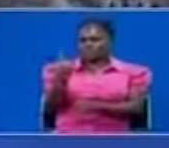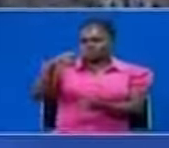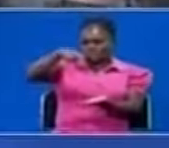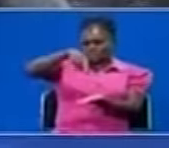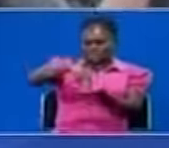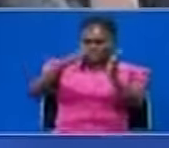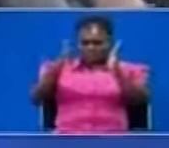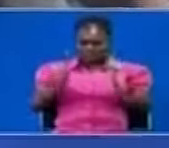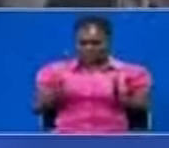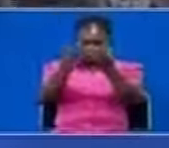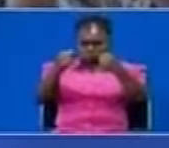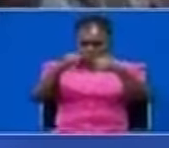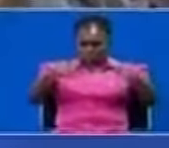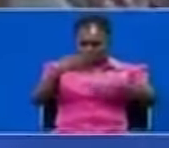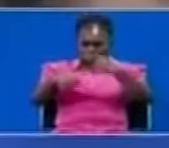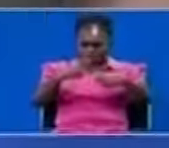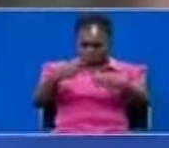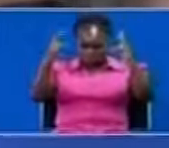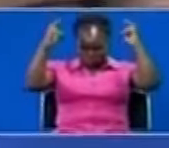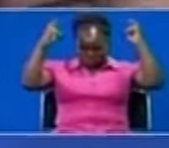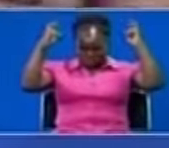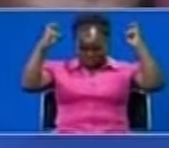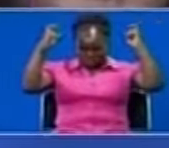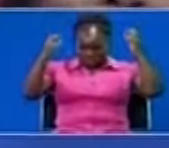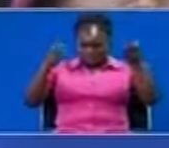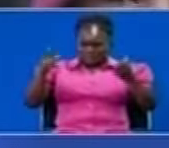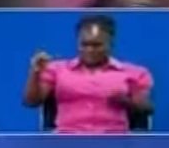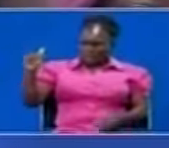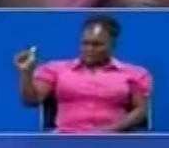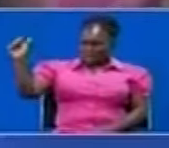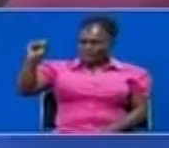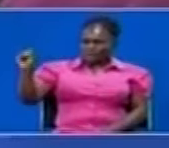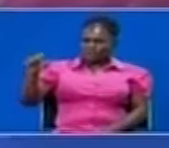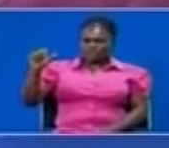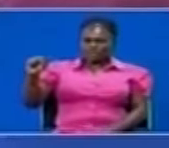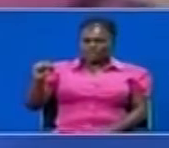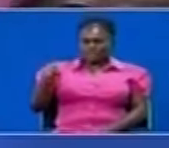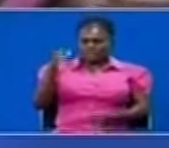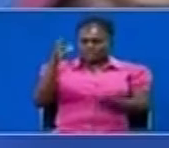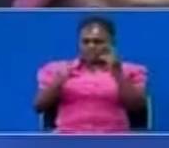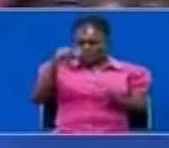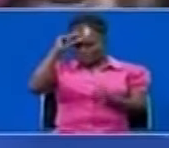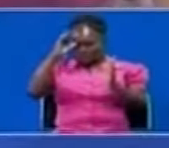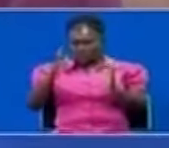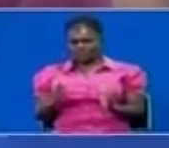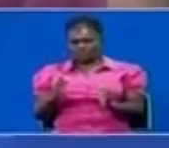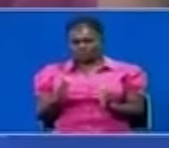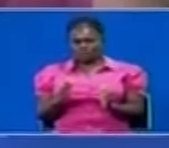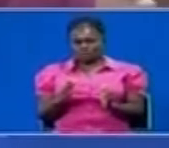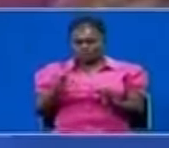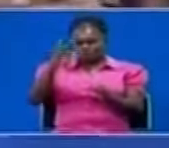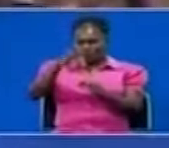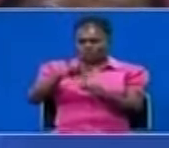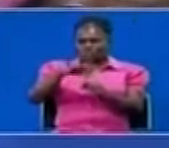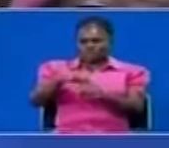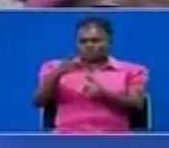presidential candidate dominating the talks on this podium, NASA will clearly be banking on Governor Isaac Ruto in their raid for the votes